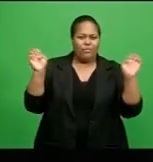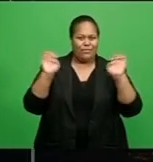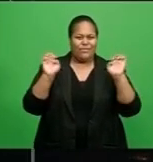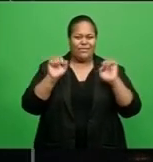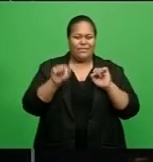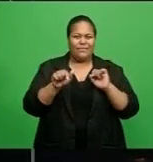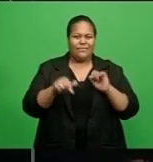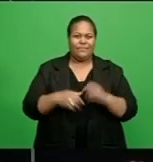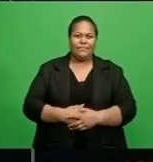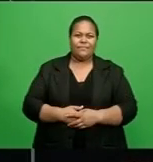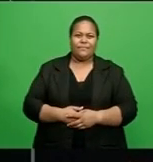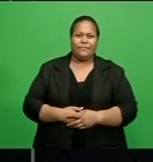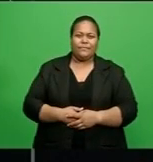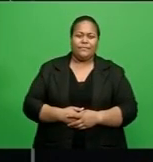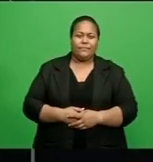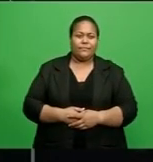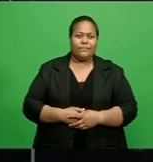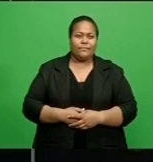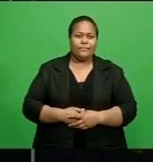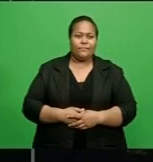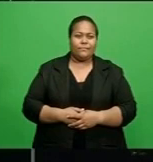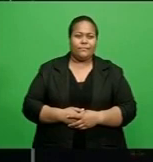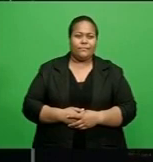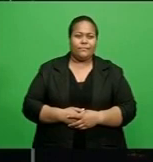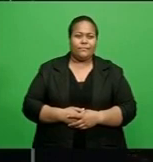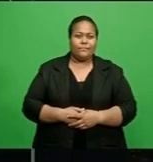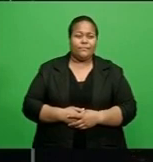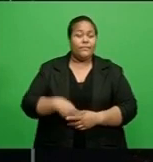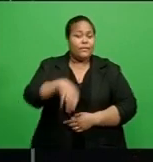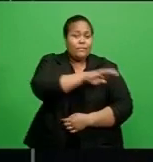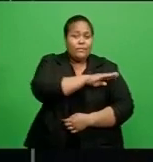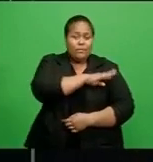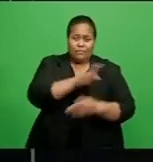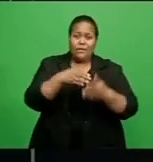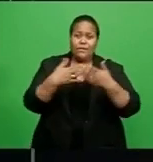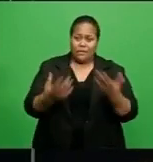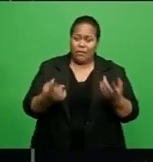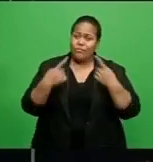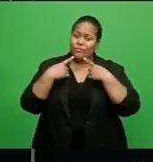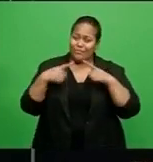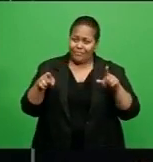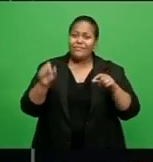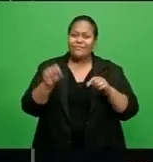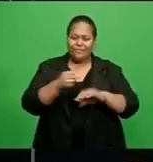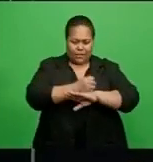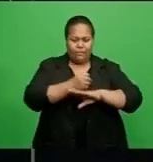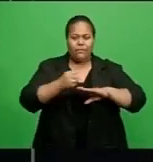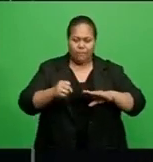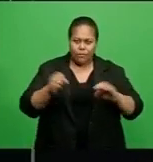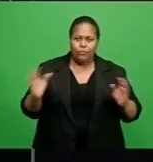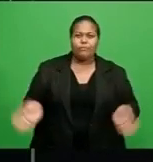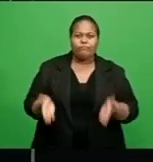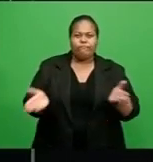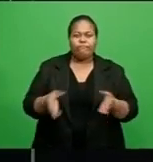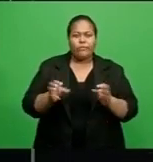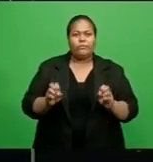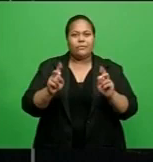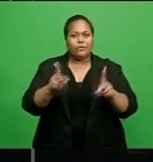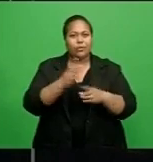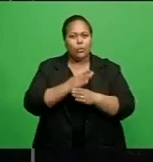News. Prime Minister Vorengen Bainimarama has assured the government will create jobs by enhancing